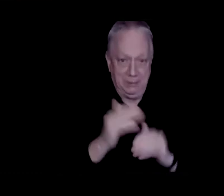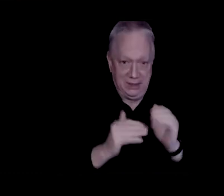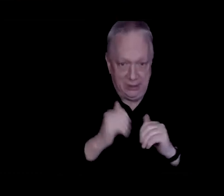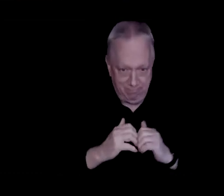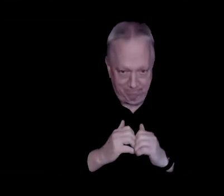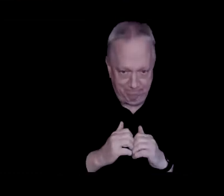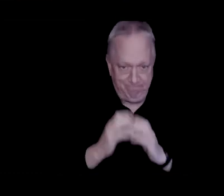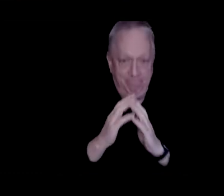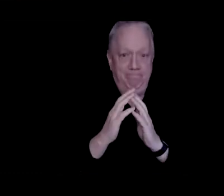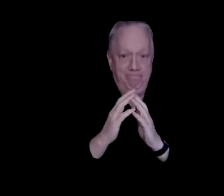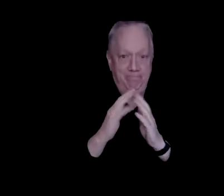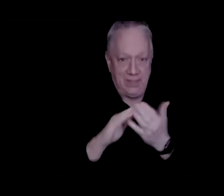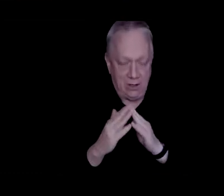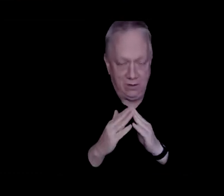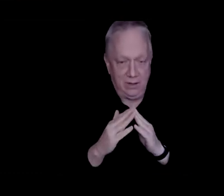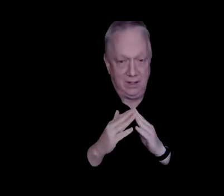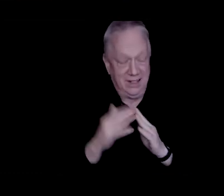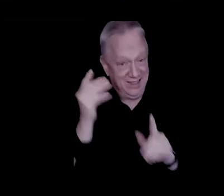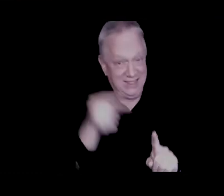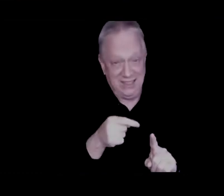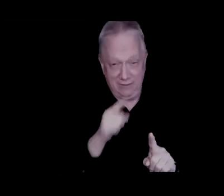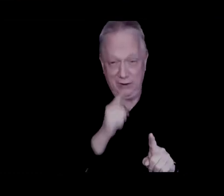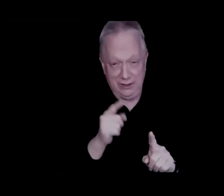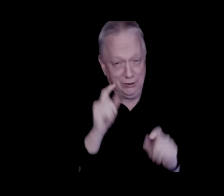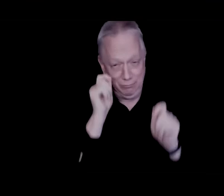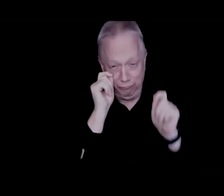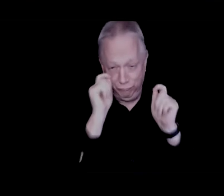town. And this is very surprising.